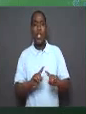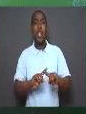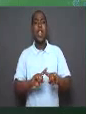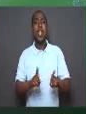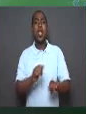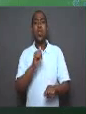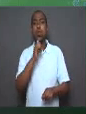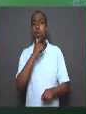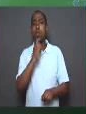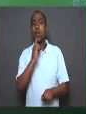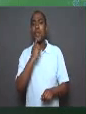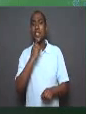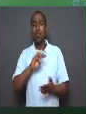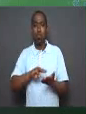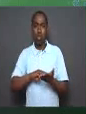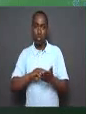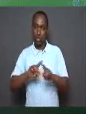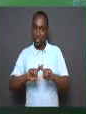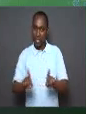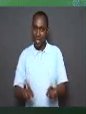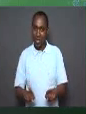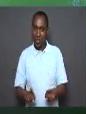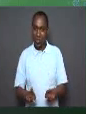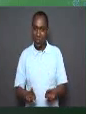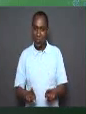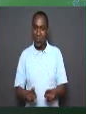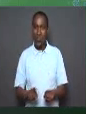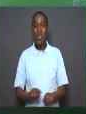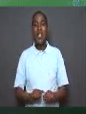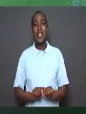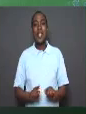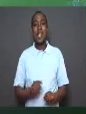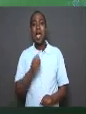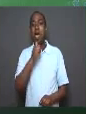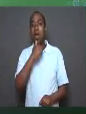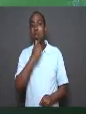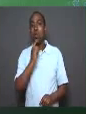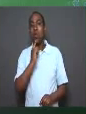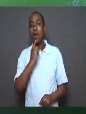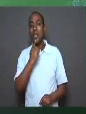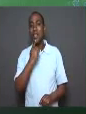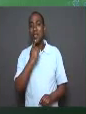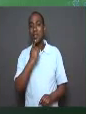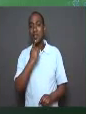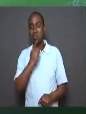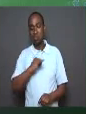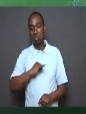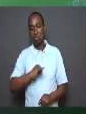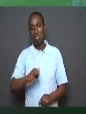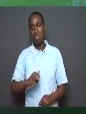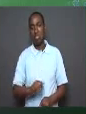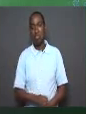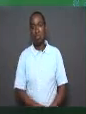acid molecules, but otherwise the amino acids are identical.